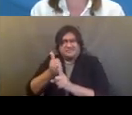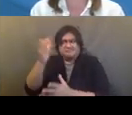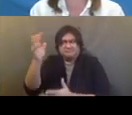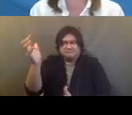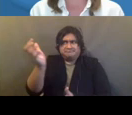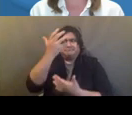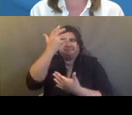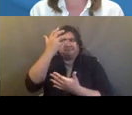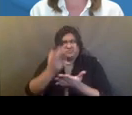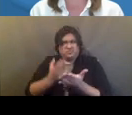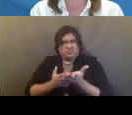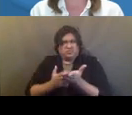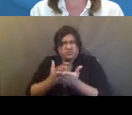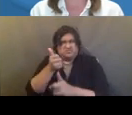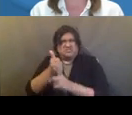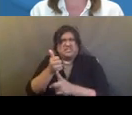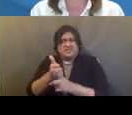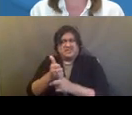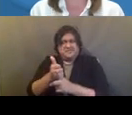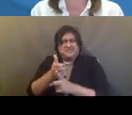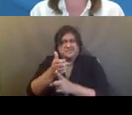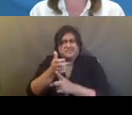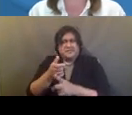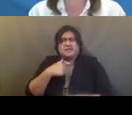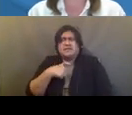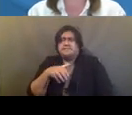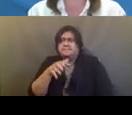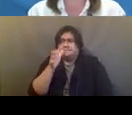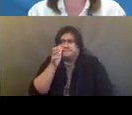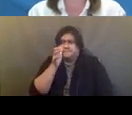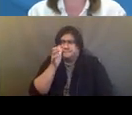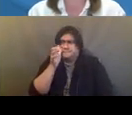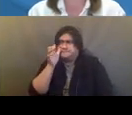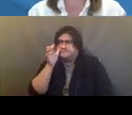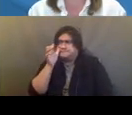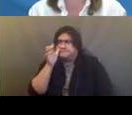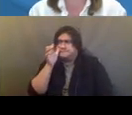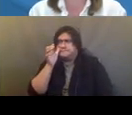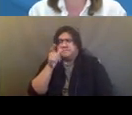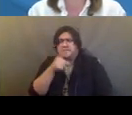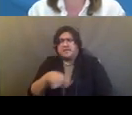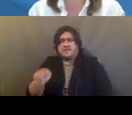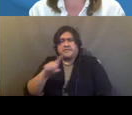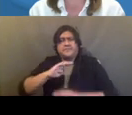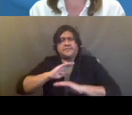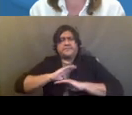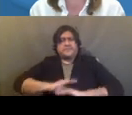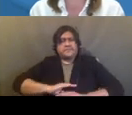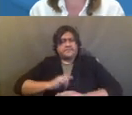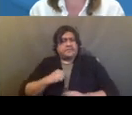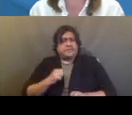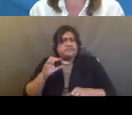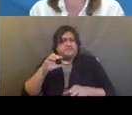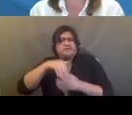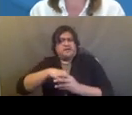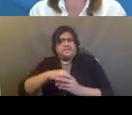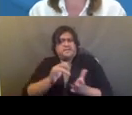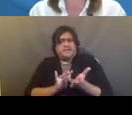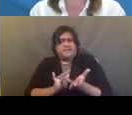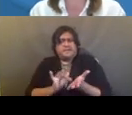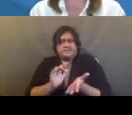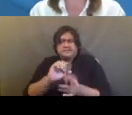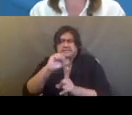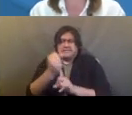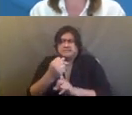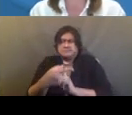it was a relief to feel comfortable in a medical setting. And after having enough of these encounters, it became